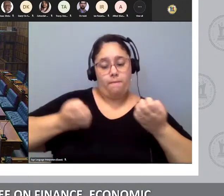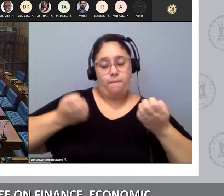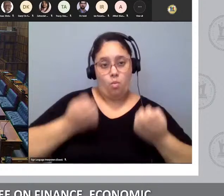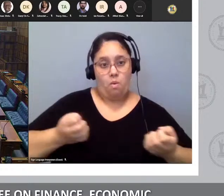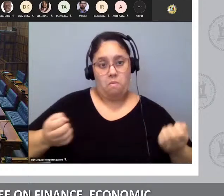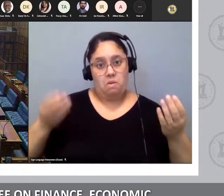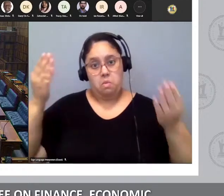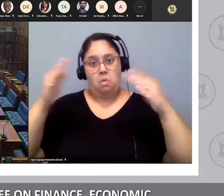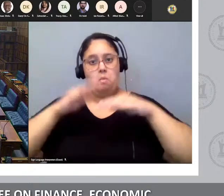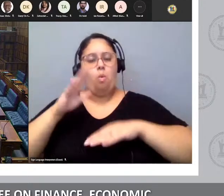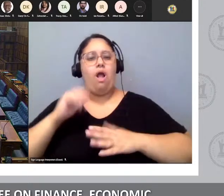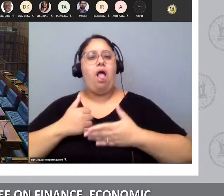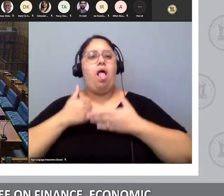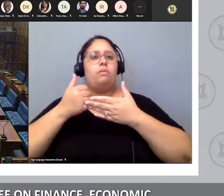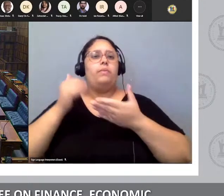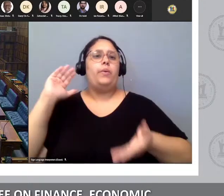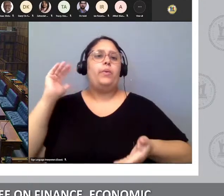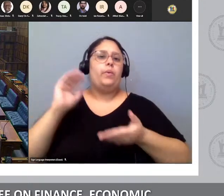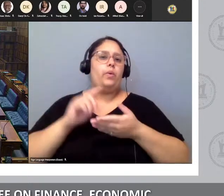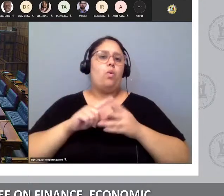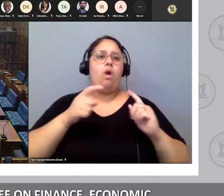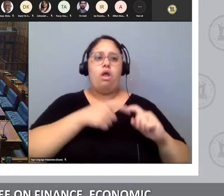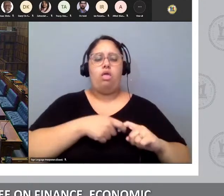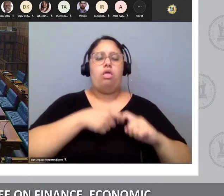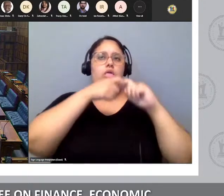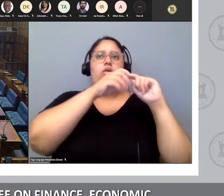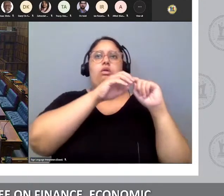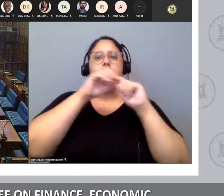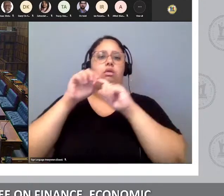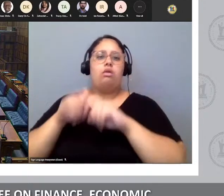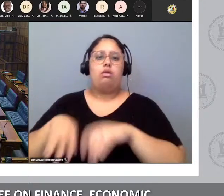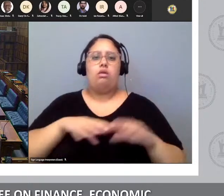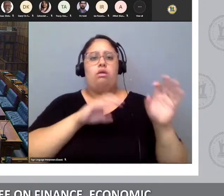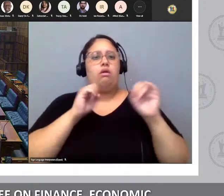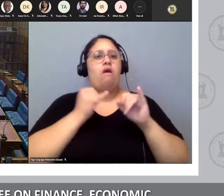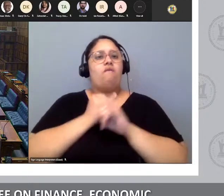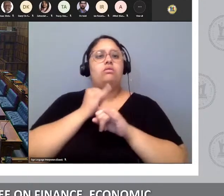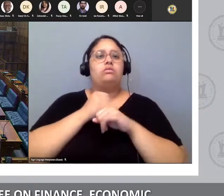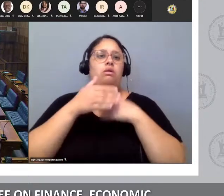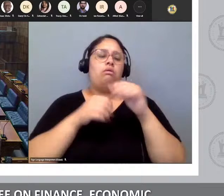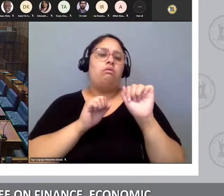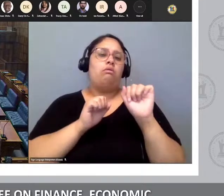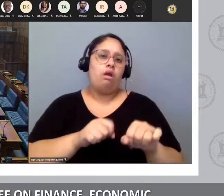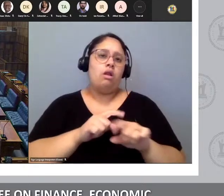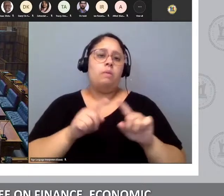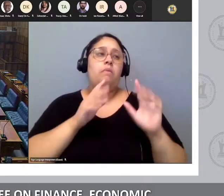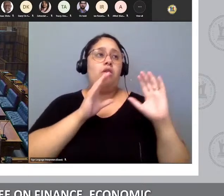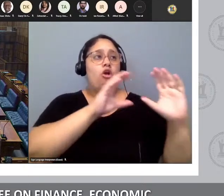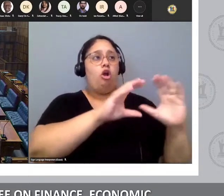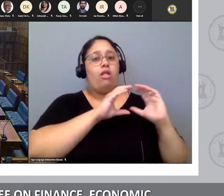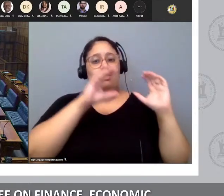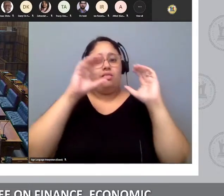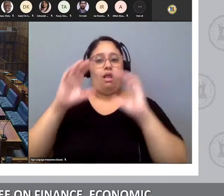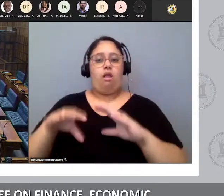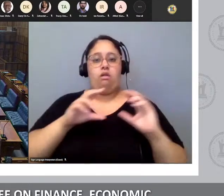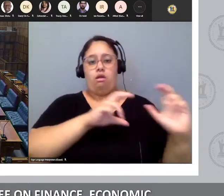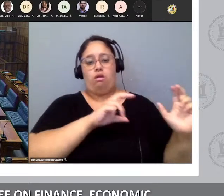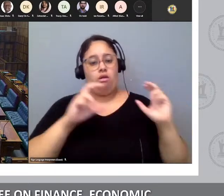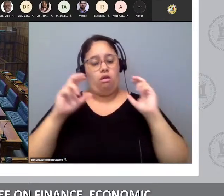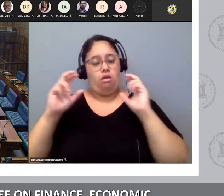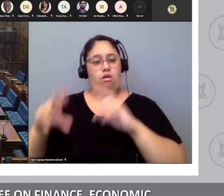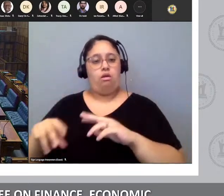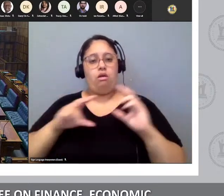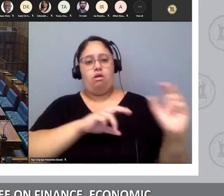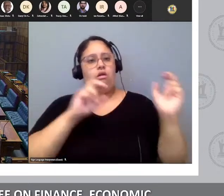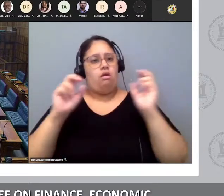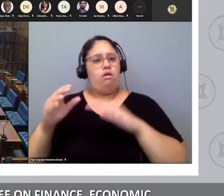to help because the cranes are going to be fed at at a much better rate so the containers will then actually load a lot faster or the a